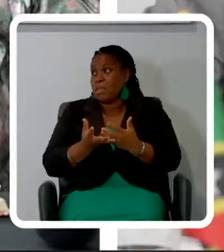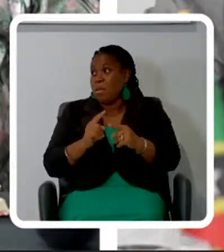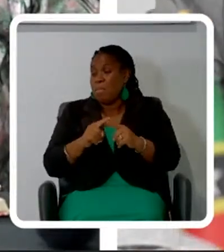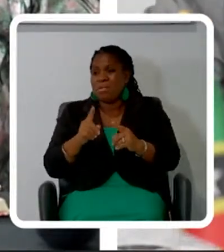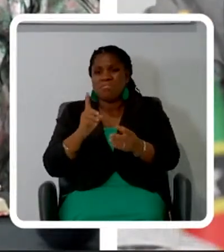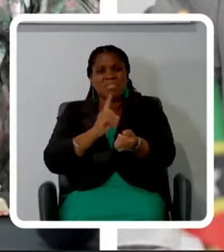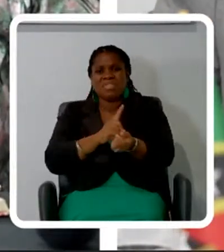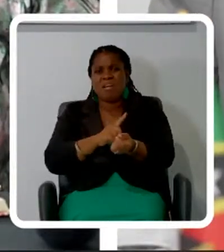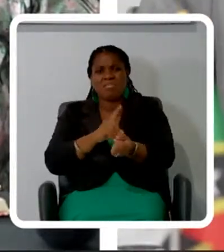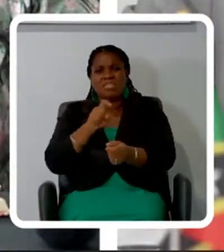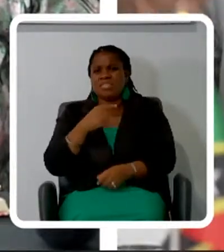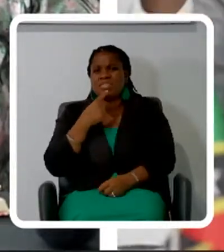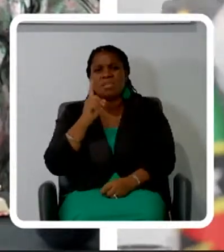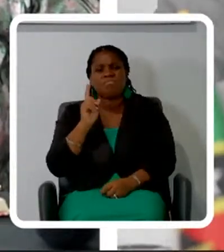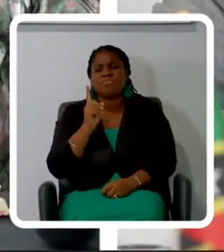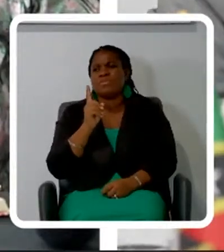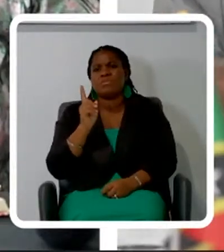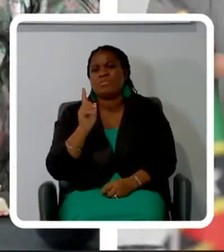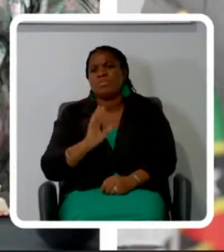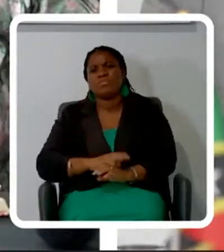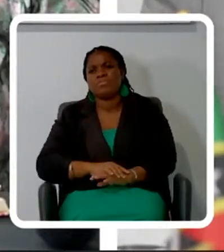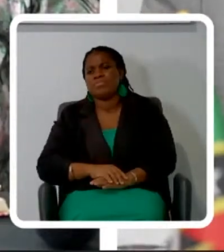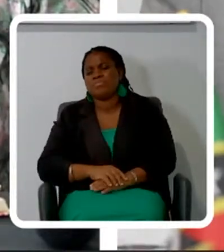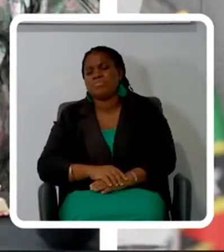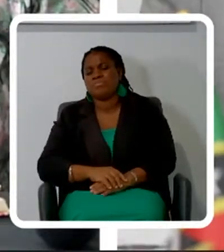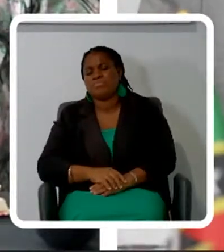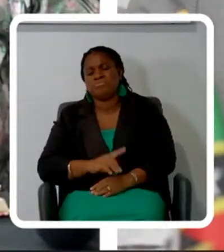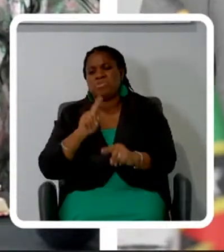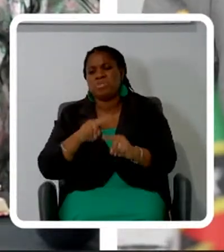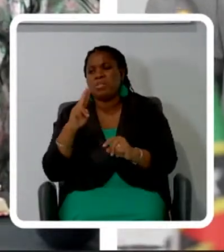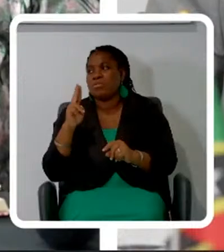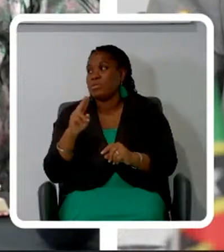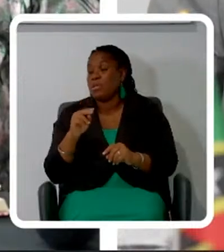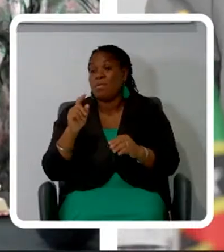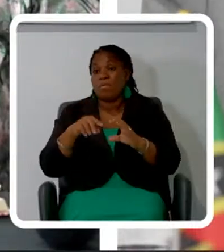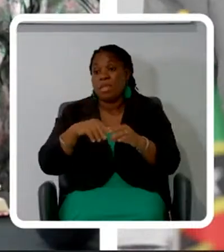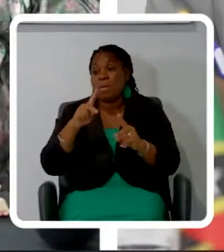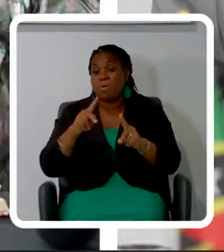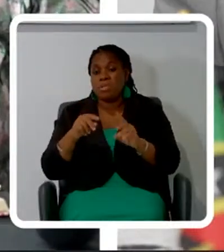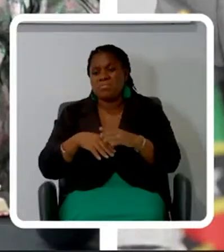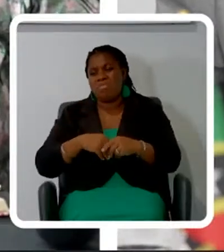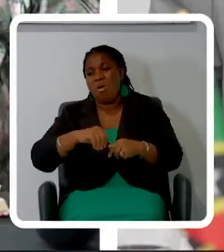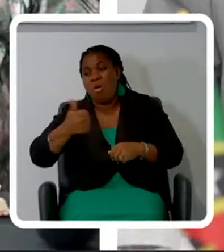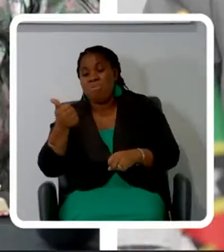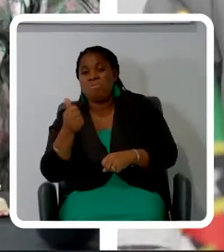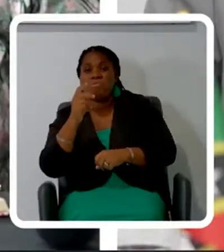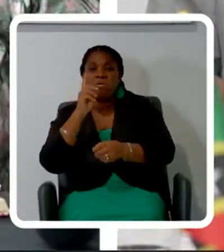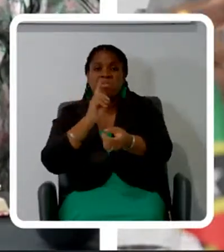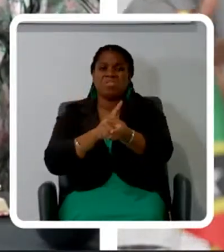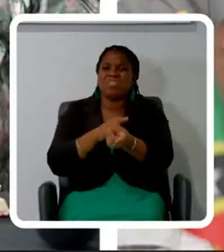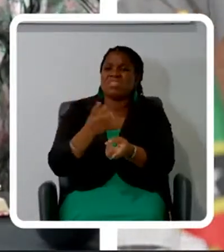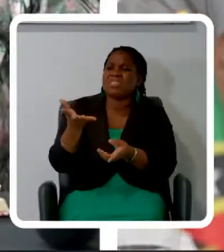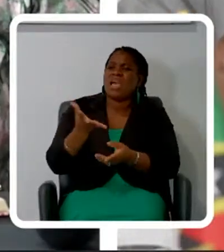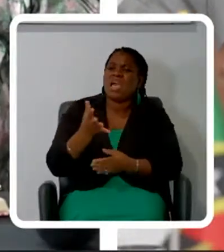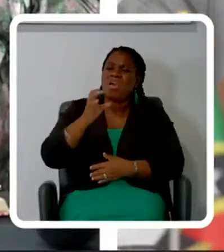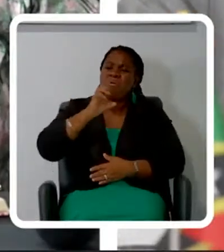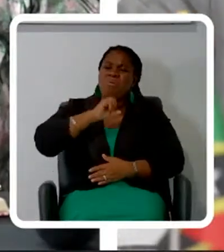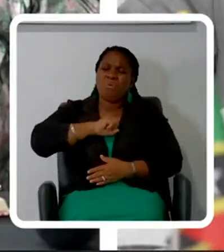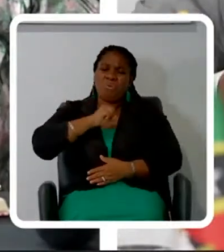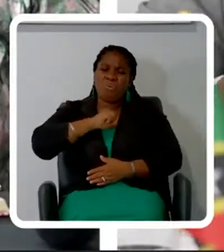said, no, you can't get antibiotics. They said, no, I ain't taking the other doctor. They go on to another doctor, the cold is so bad and